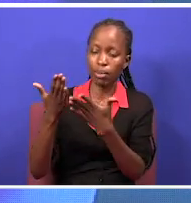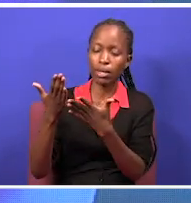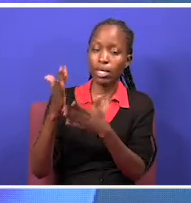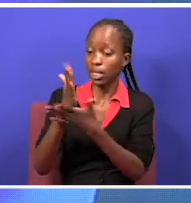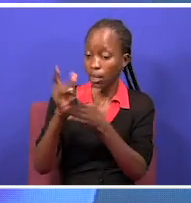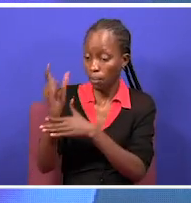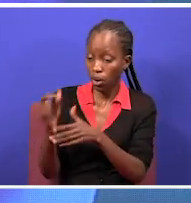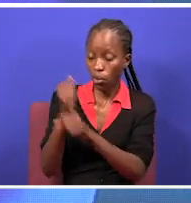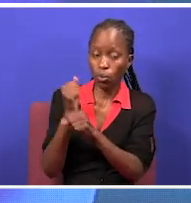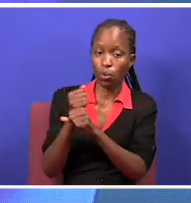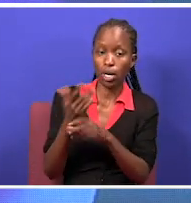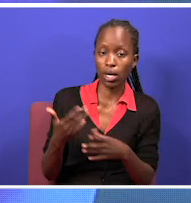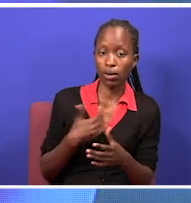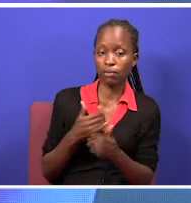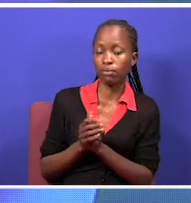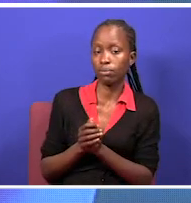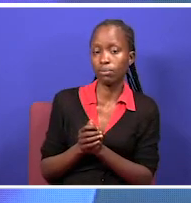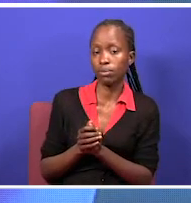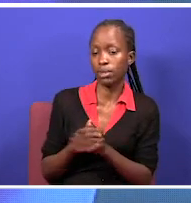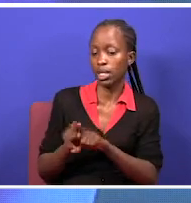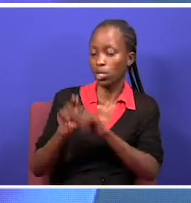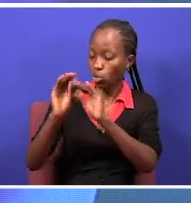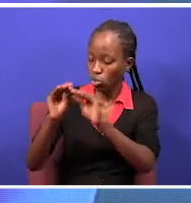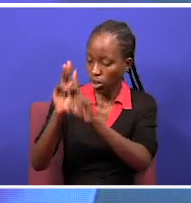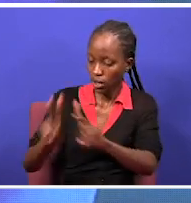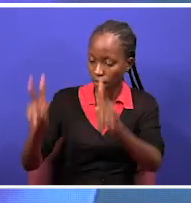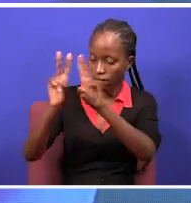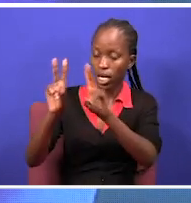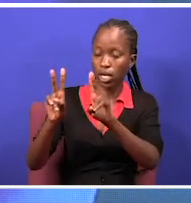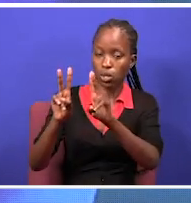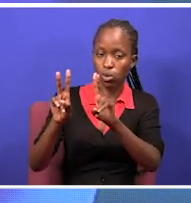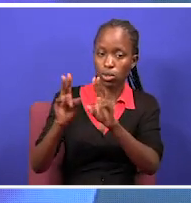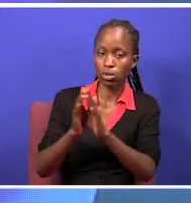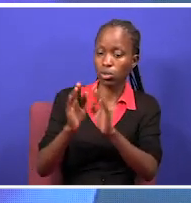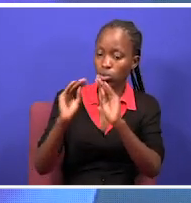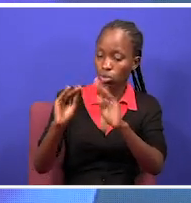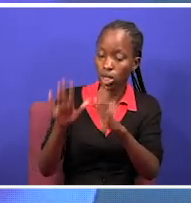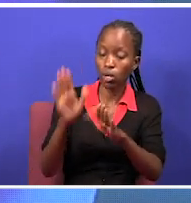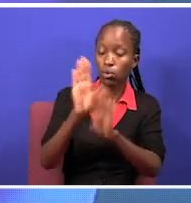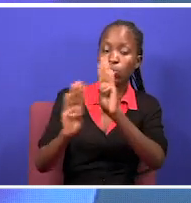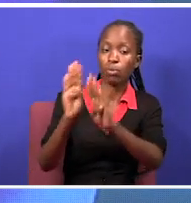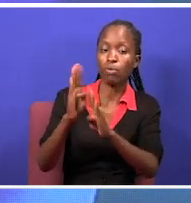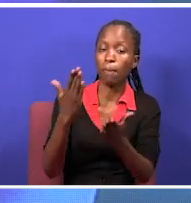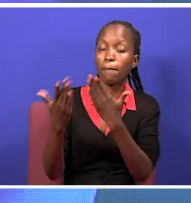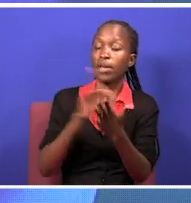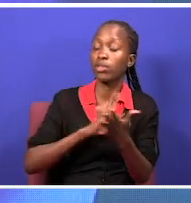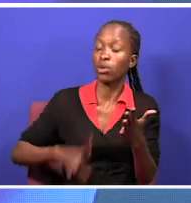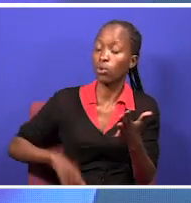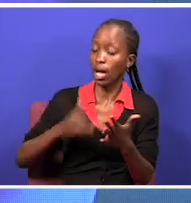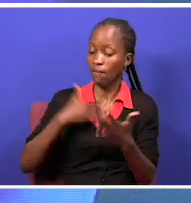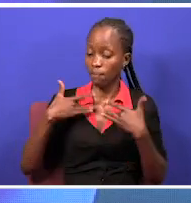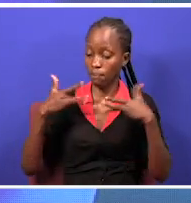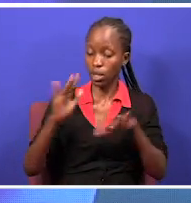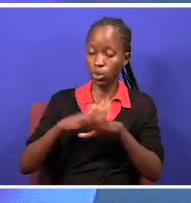but they have taught them values. They have taught them how to conduct themselves. May God have mercy on